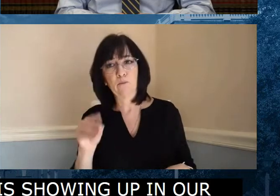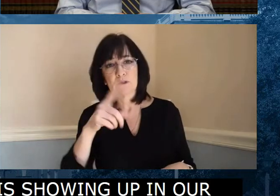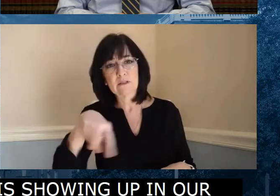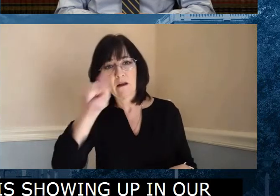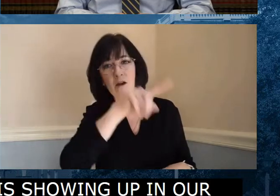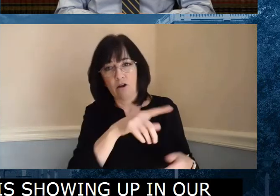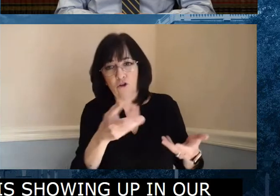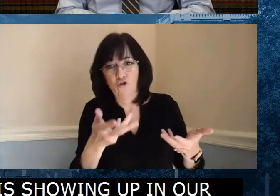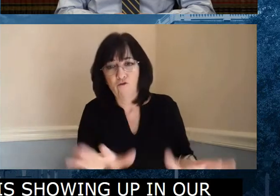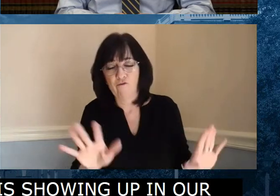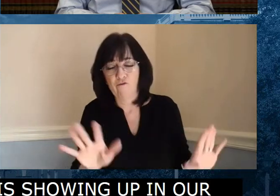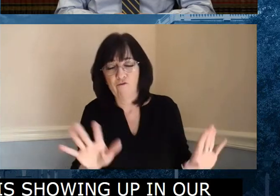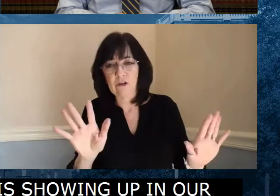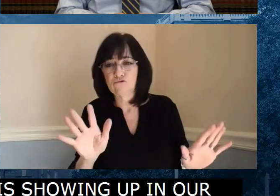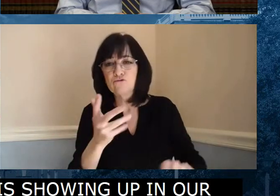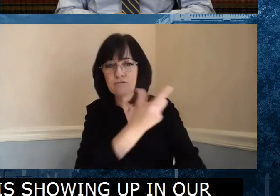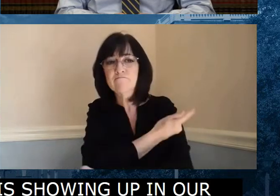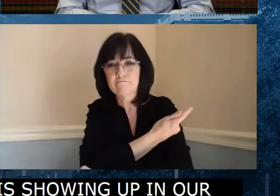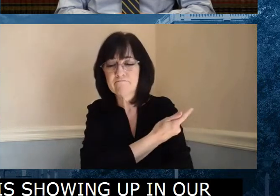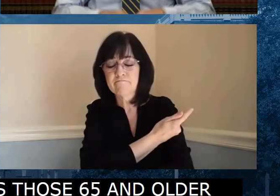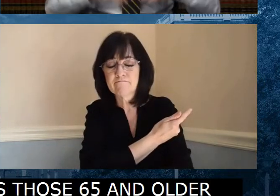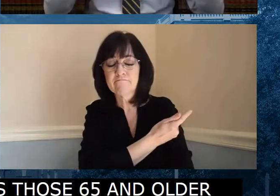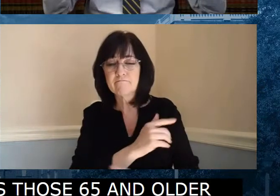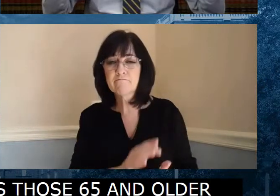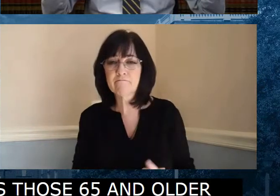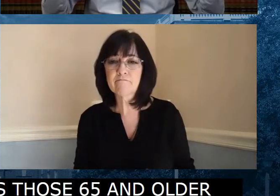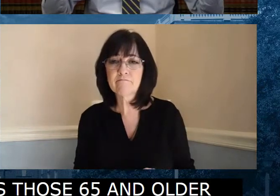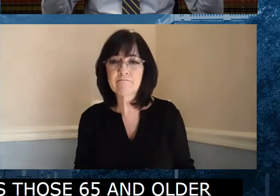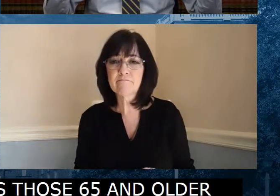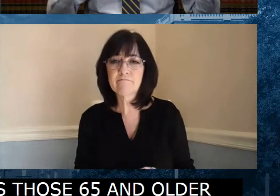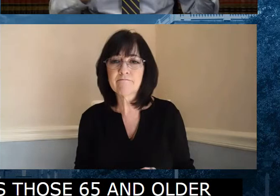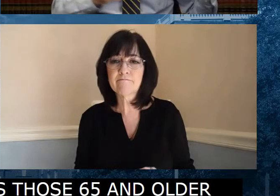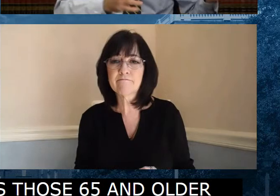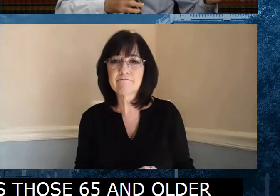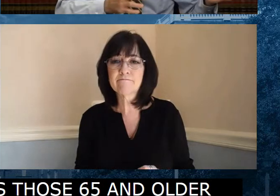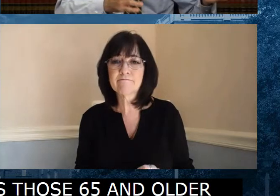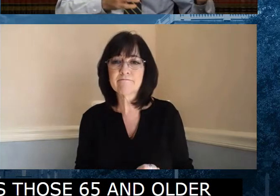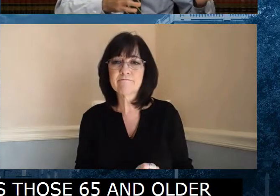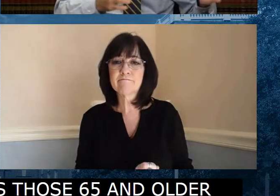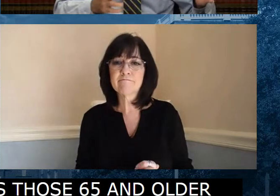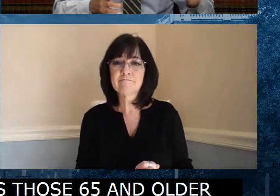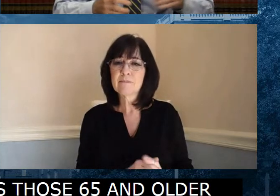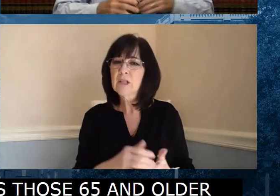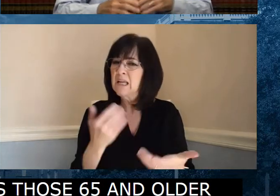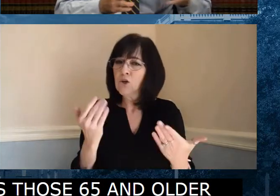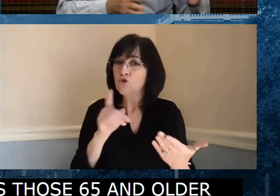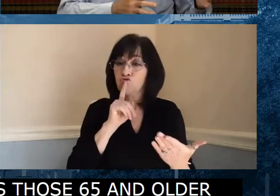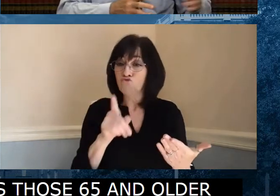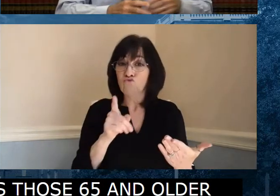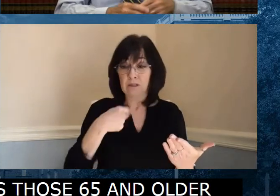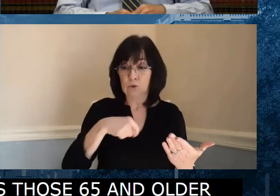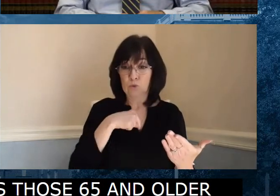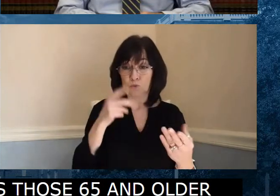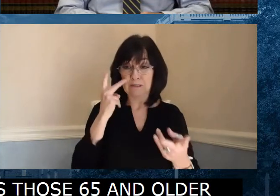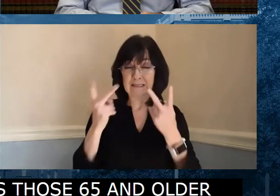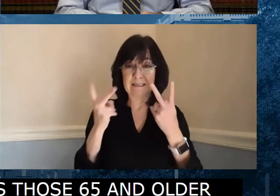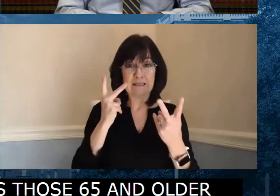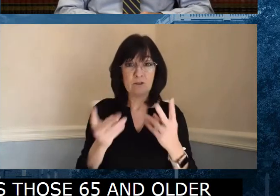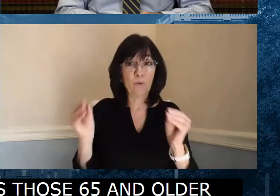fully vaccinated are going down. We are just seeing rises in the kind of young adult crowd, even